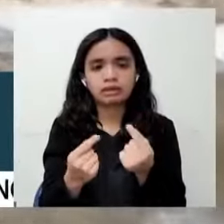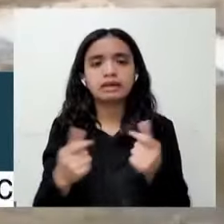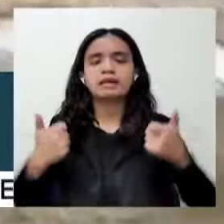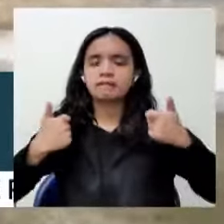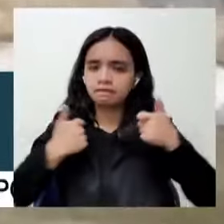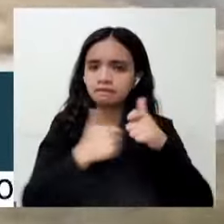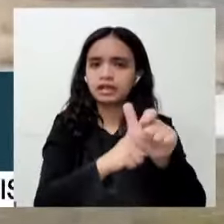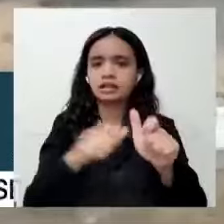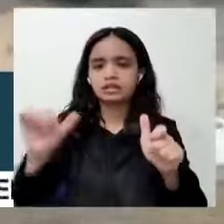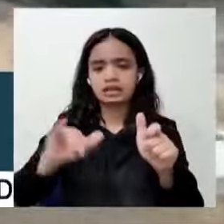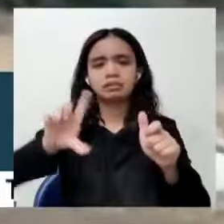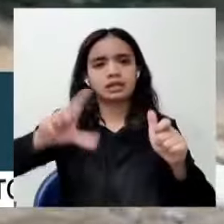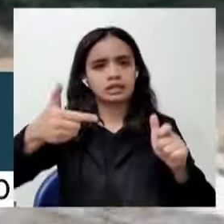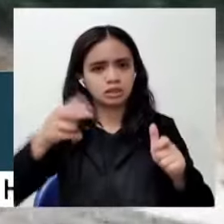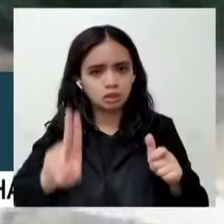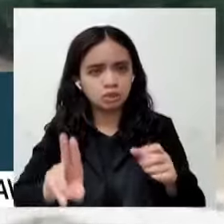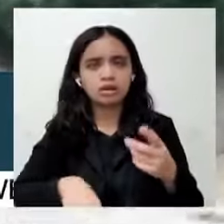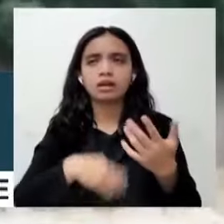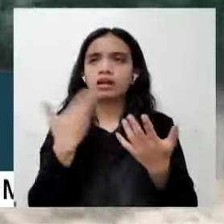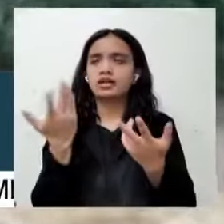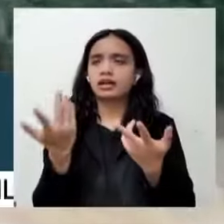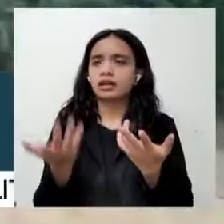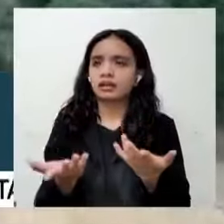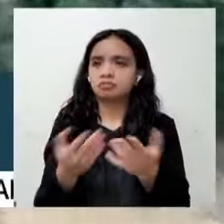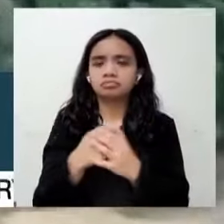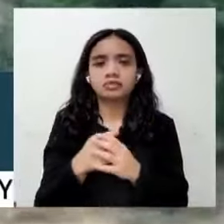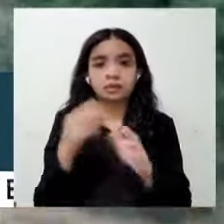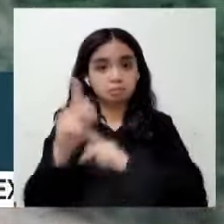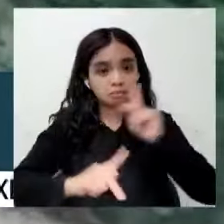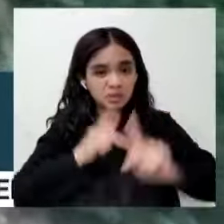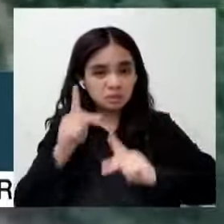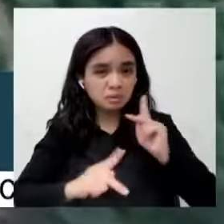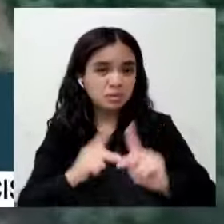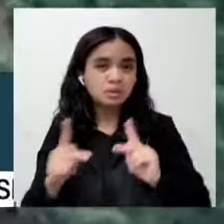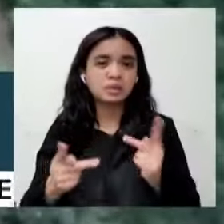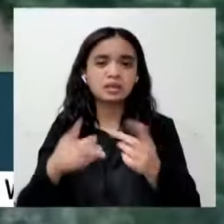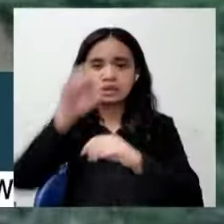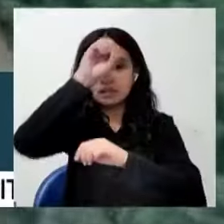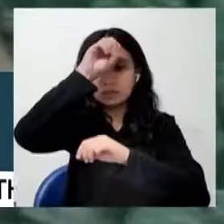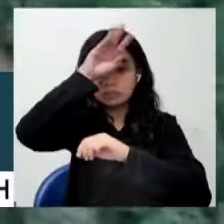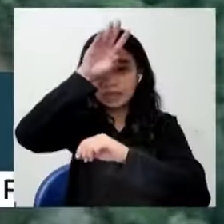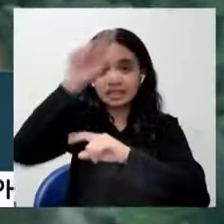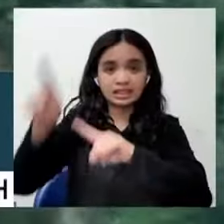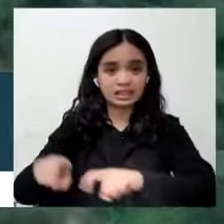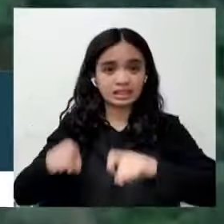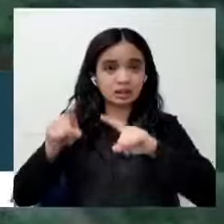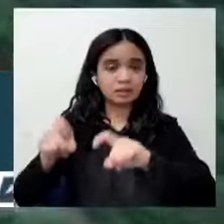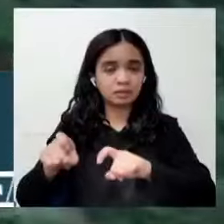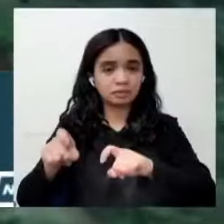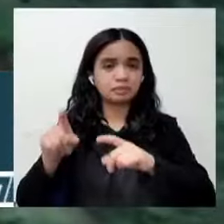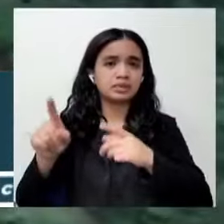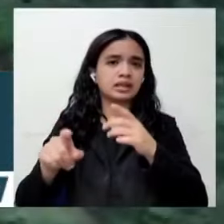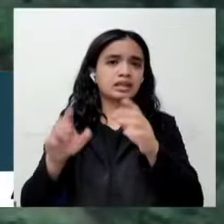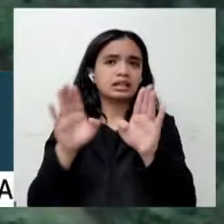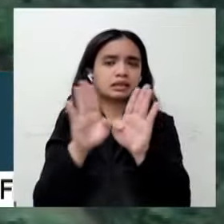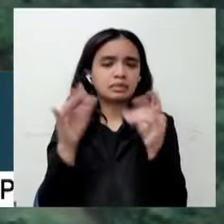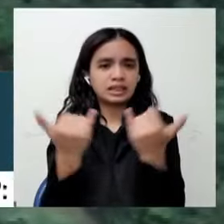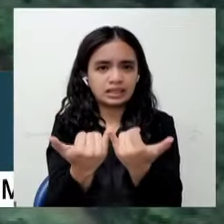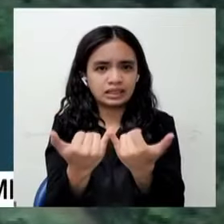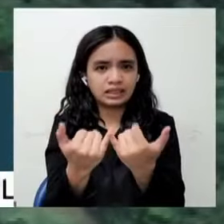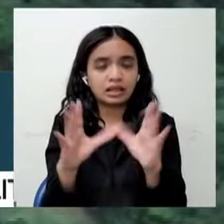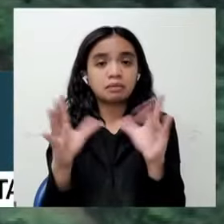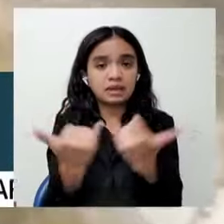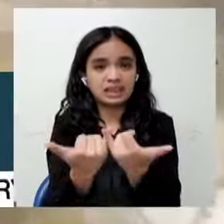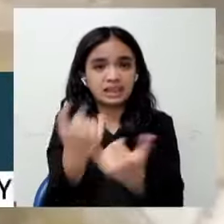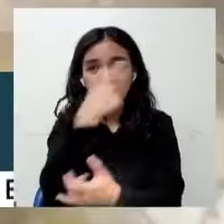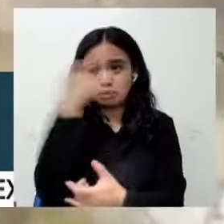LGU, by the residents, by the mining firm. Dapat sinunod yung instruction. Because buhay ng tao